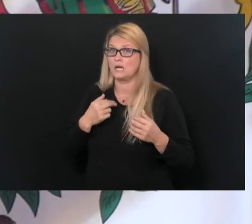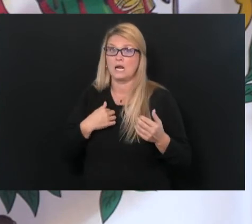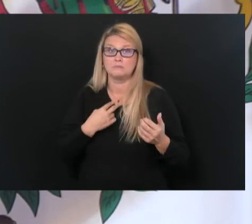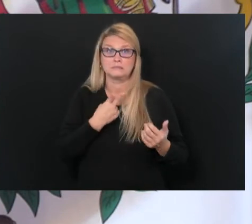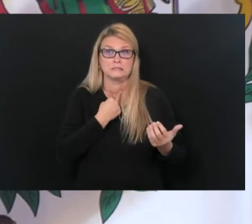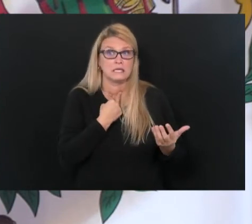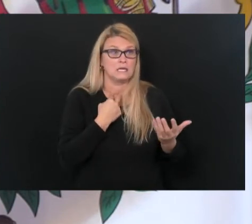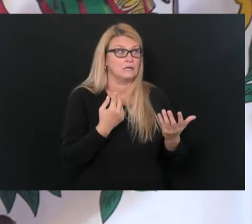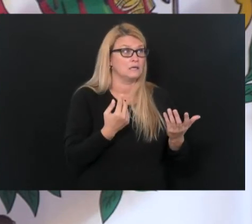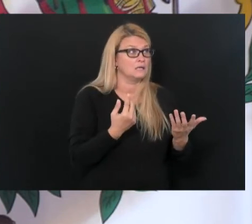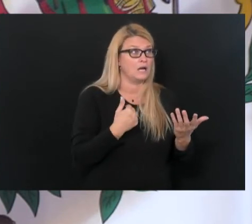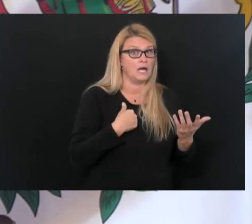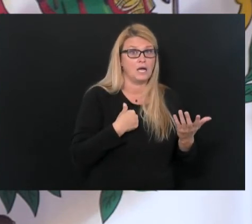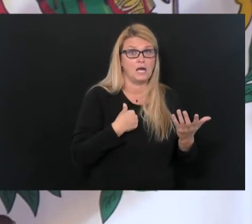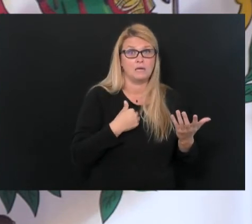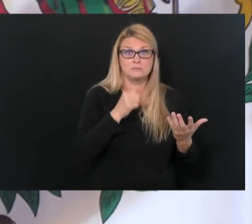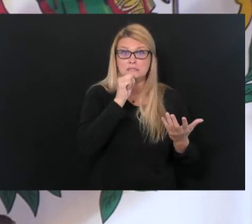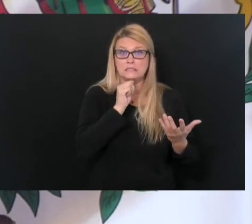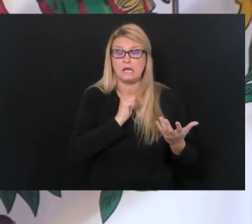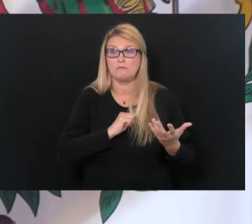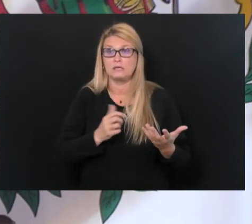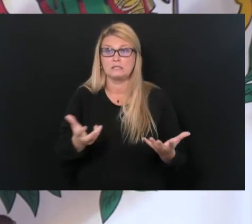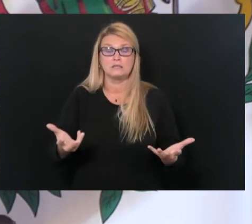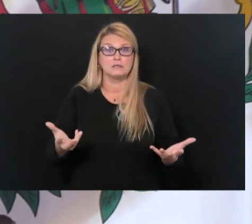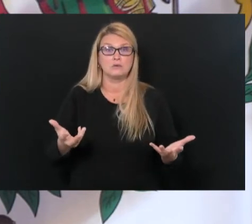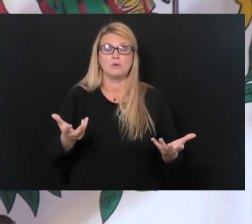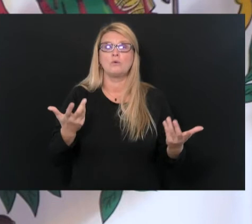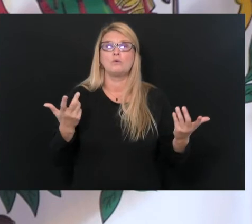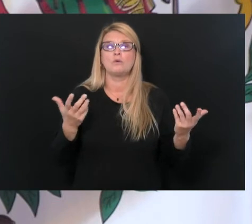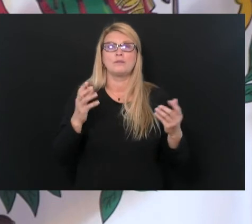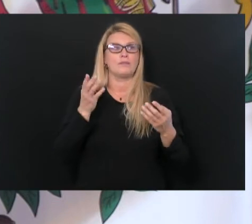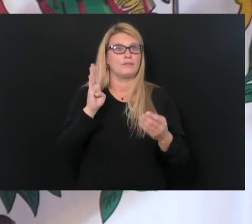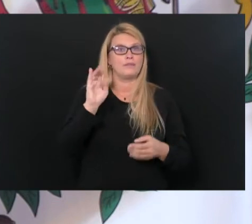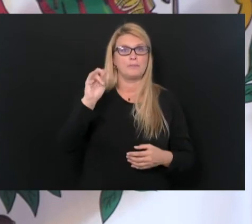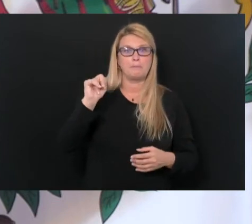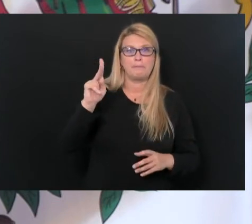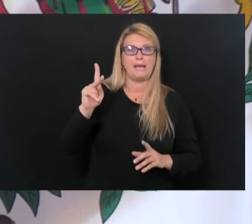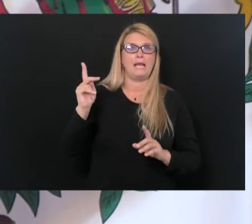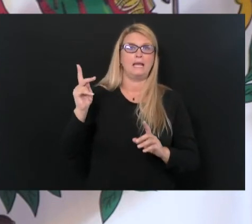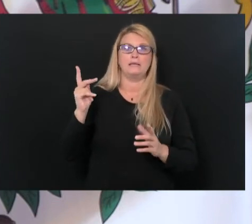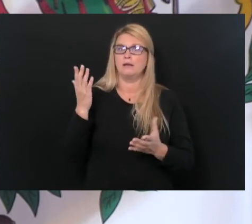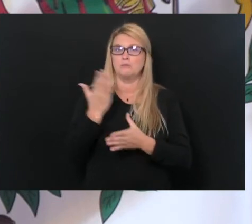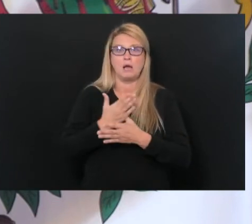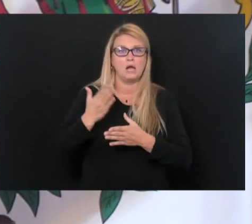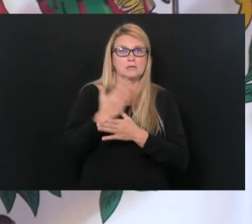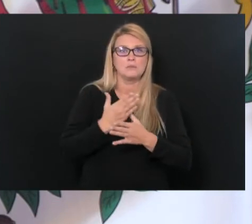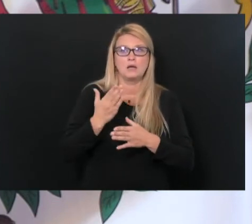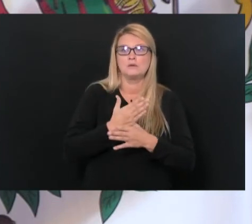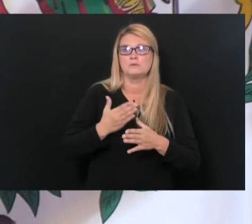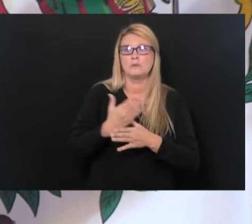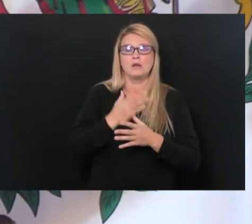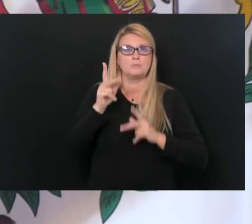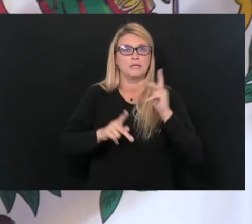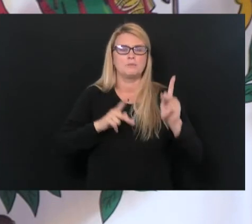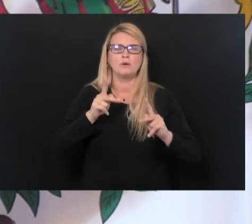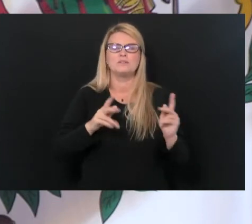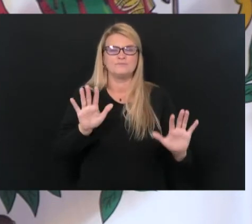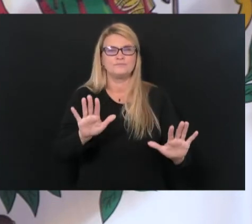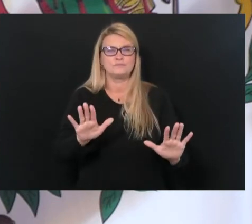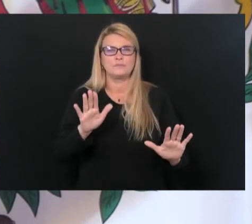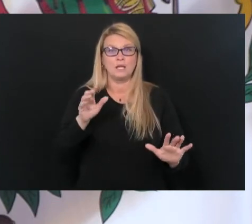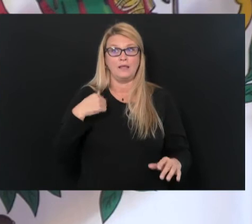thread. I'm getting ready to lose my business and everything. The bank's hounding me like crazy. I don't have any way to pay them. And these